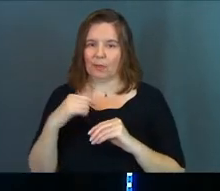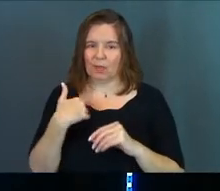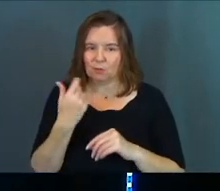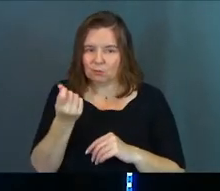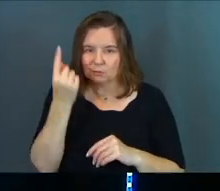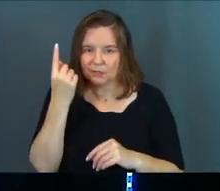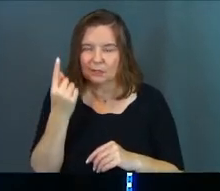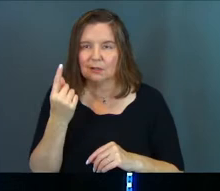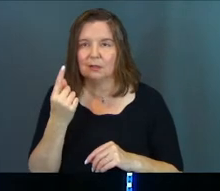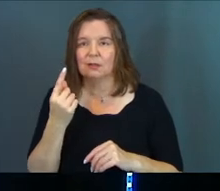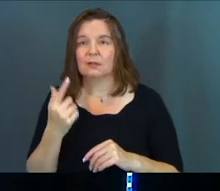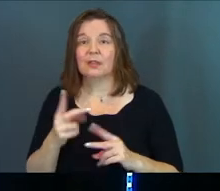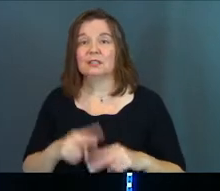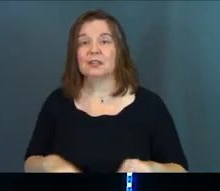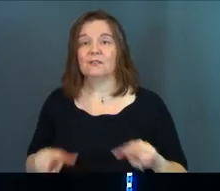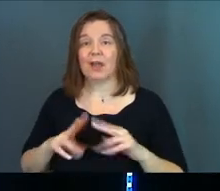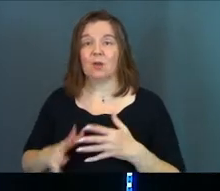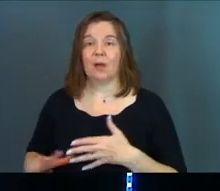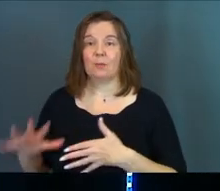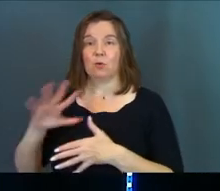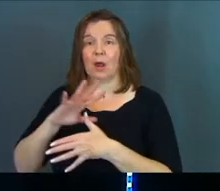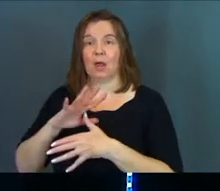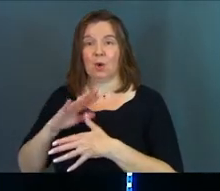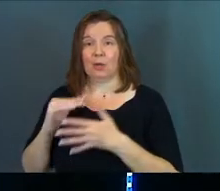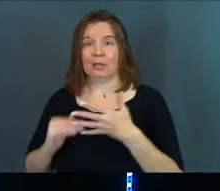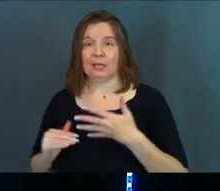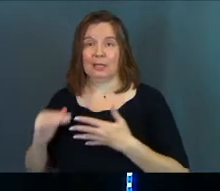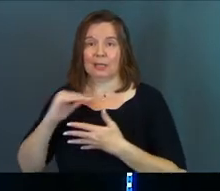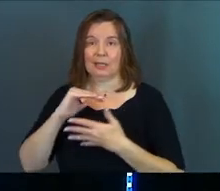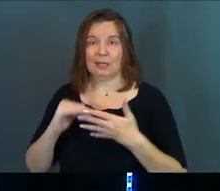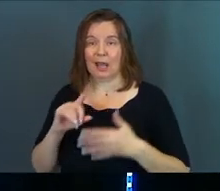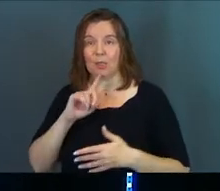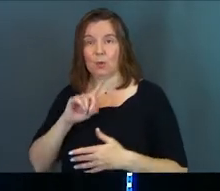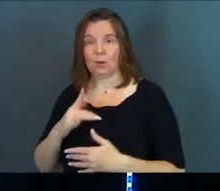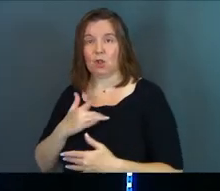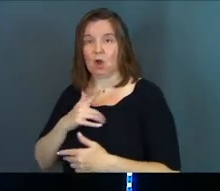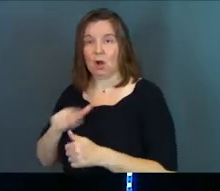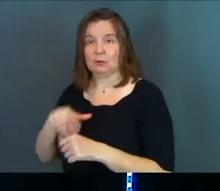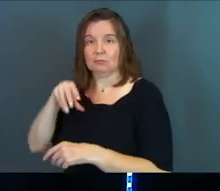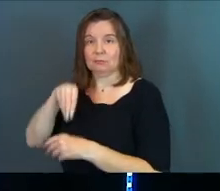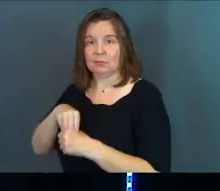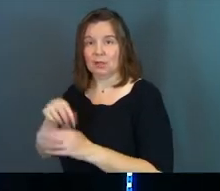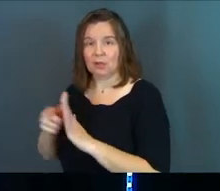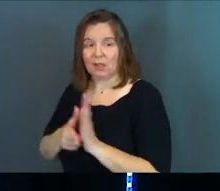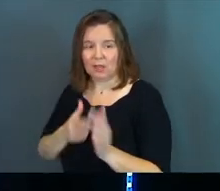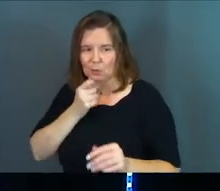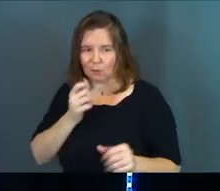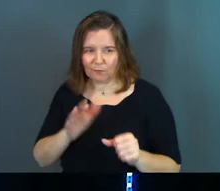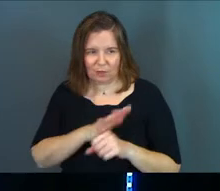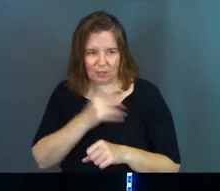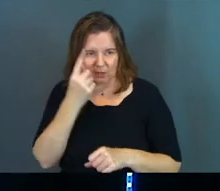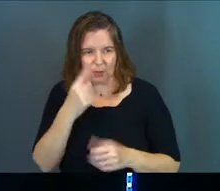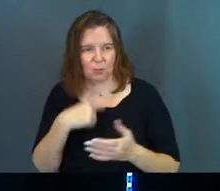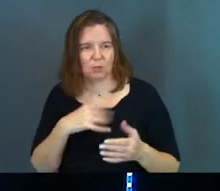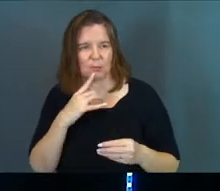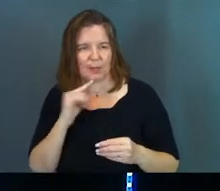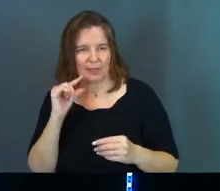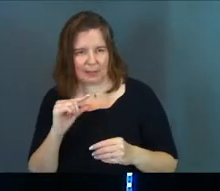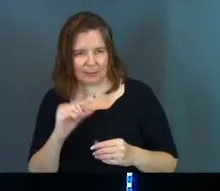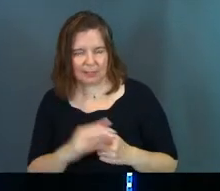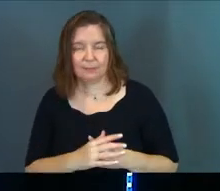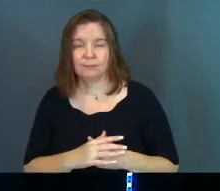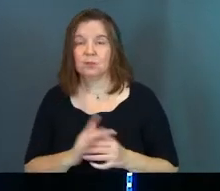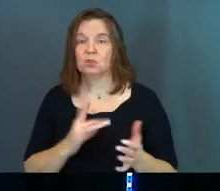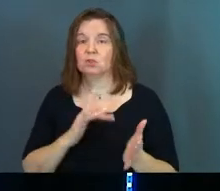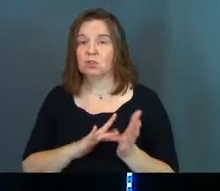you understand. There's this value of priority in God's real heart behind the law that you guys just don't quite understand, and we're going to get into that in a little bit.